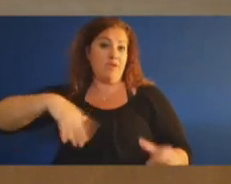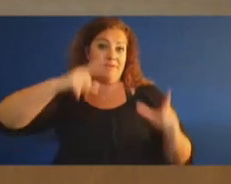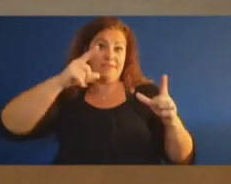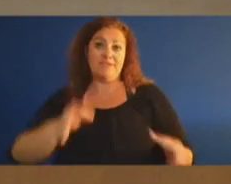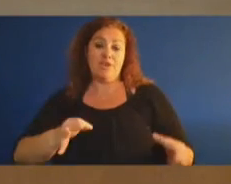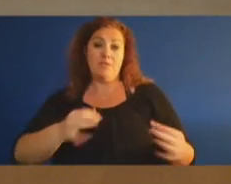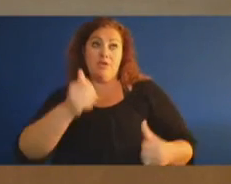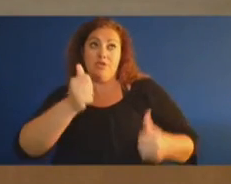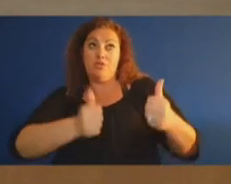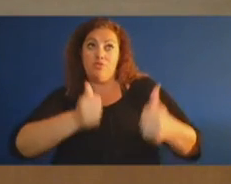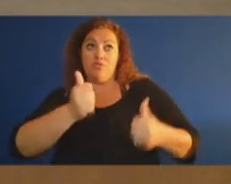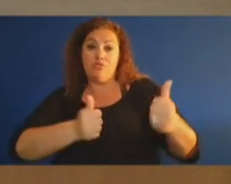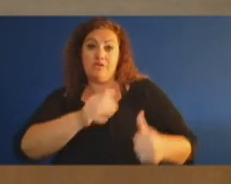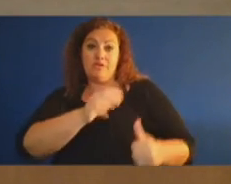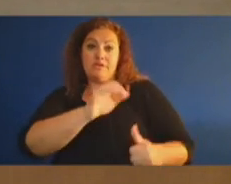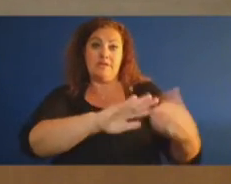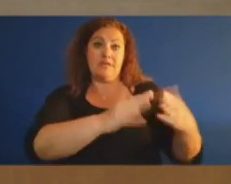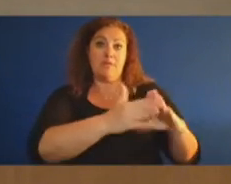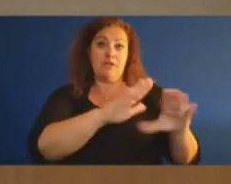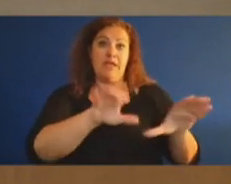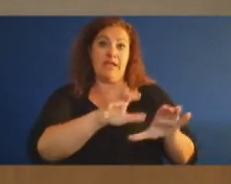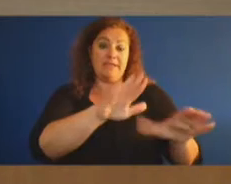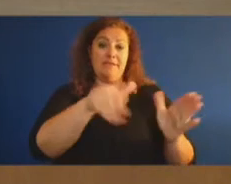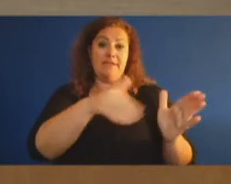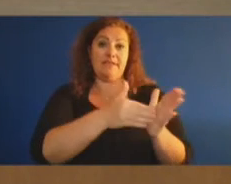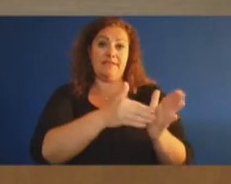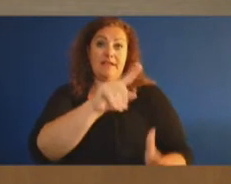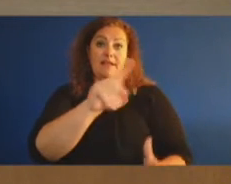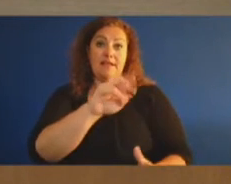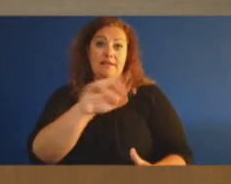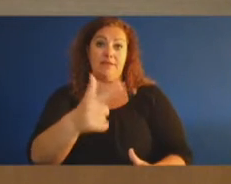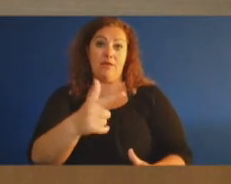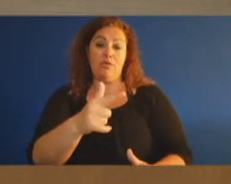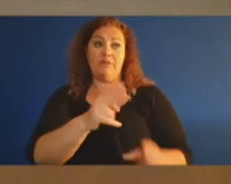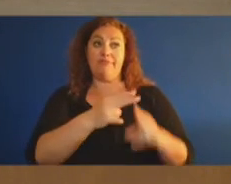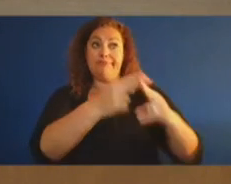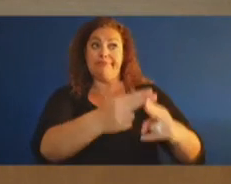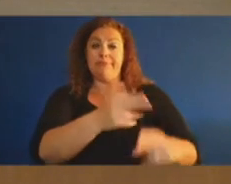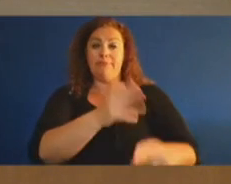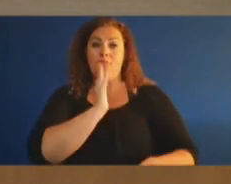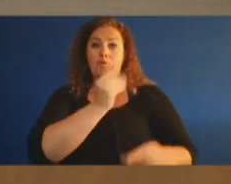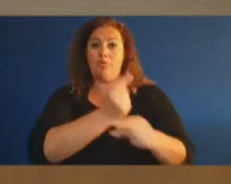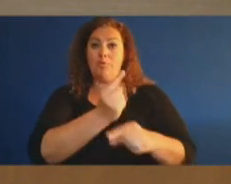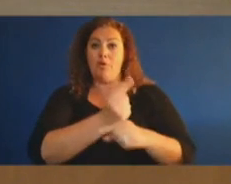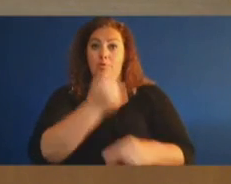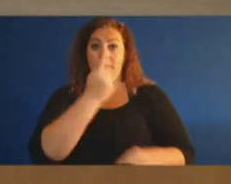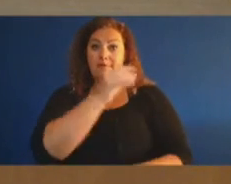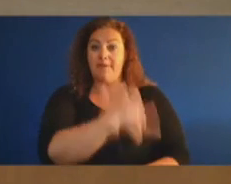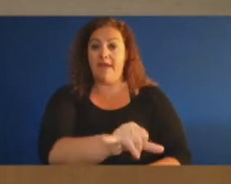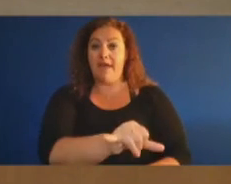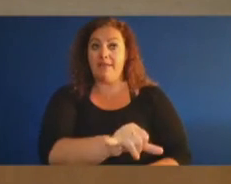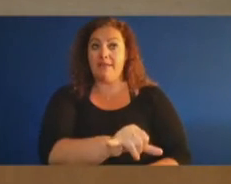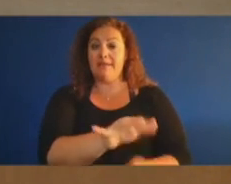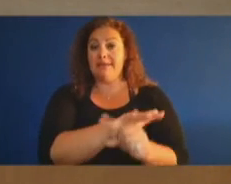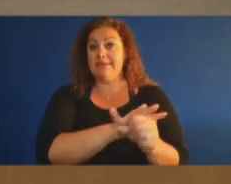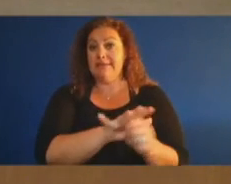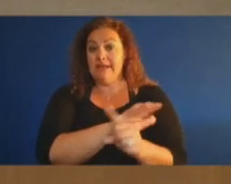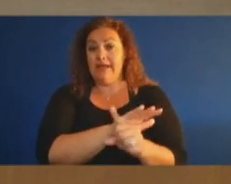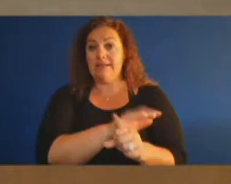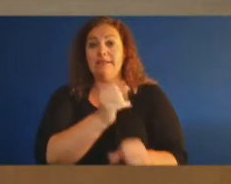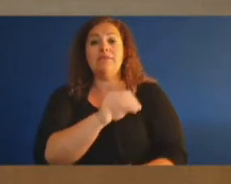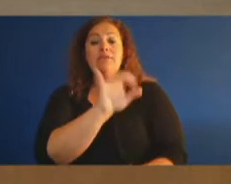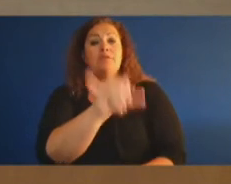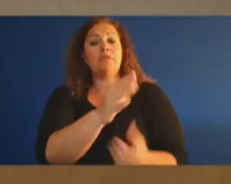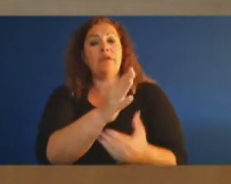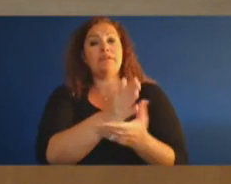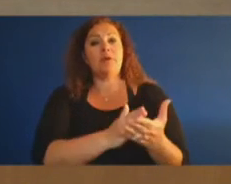which one of those Community Activity Center zoning designations would be appropriate for that um that site and so that's part of